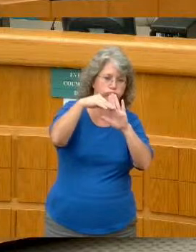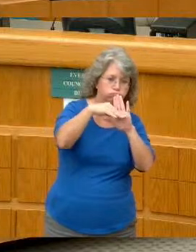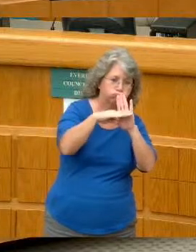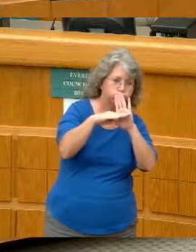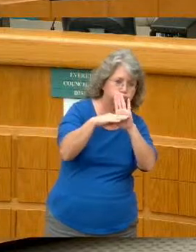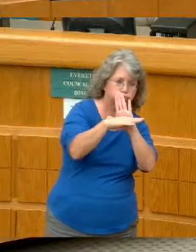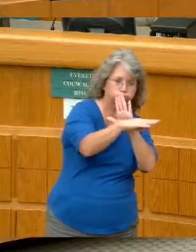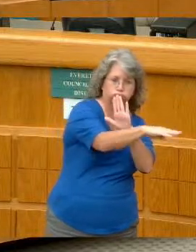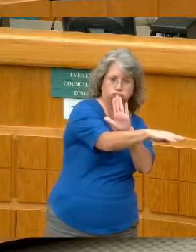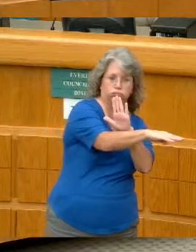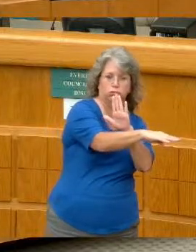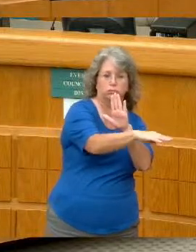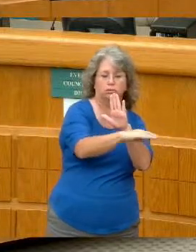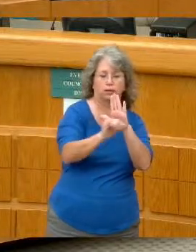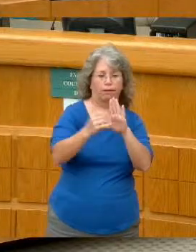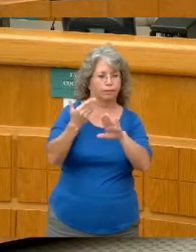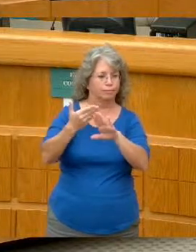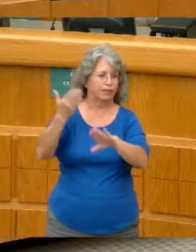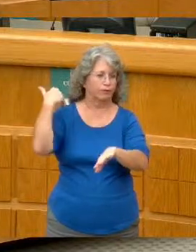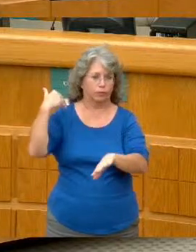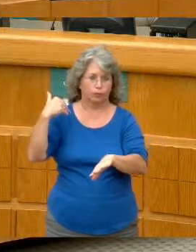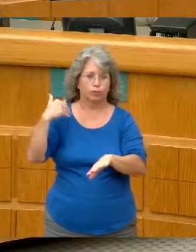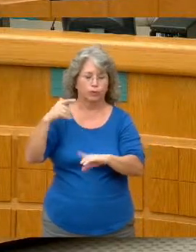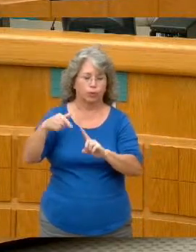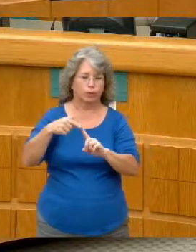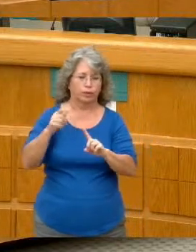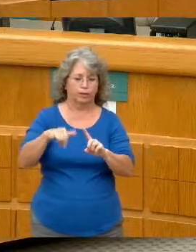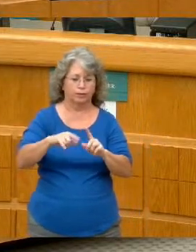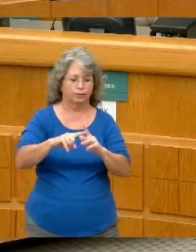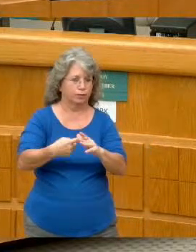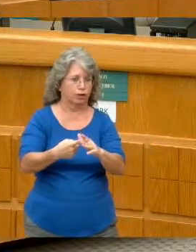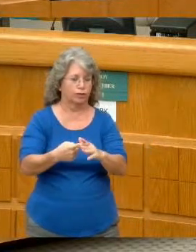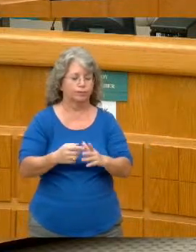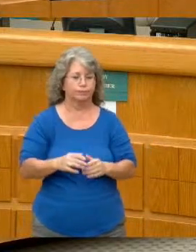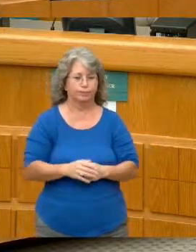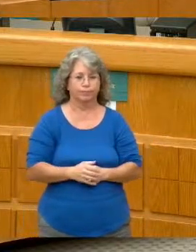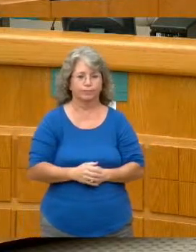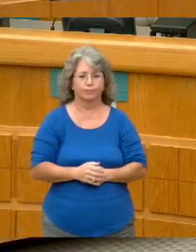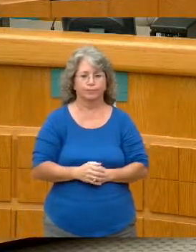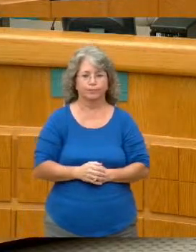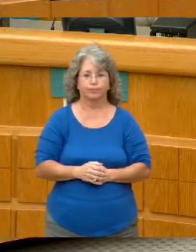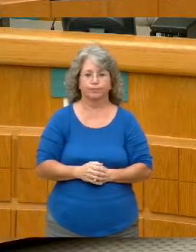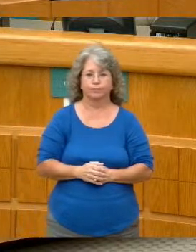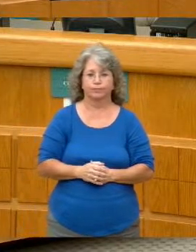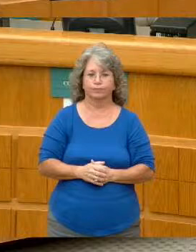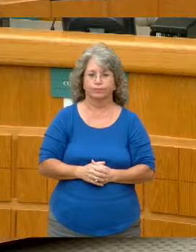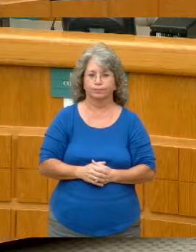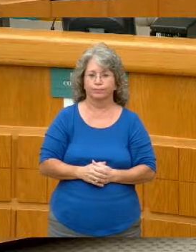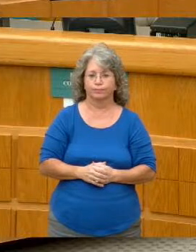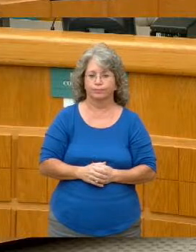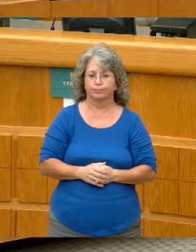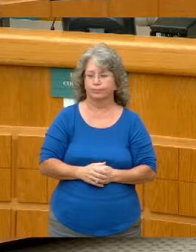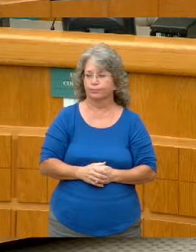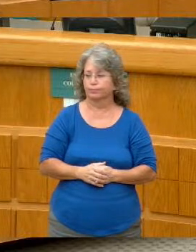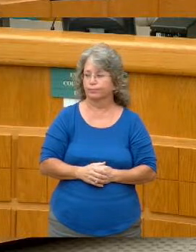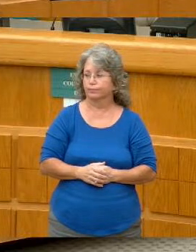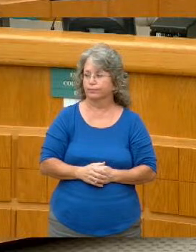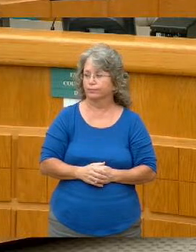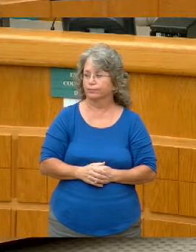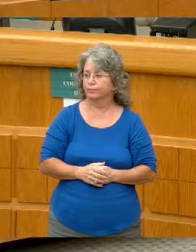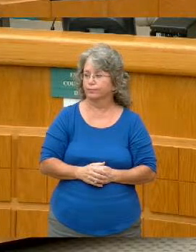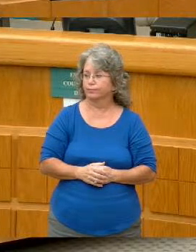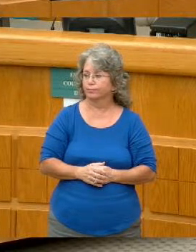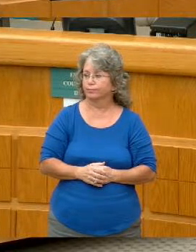completely flat, like they were at one time, when we started into this pandemic.